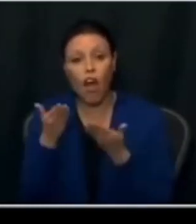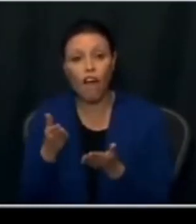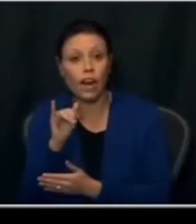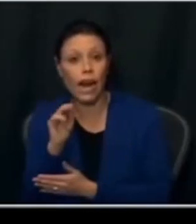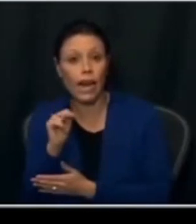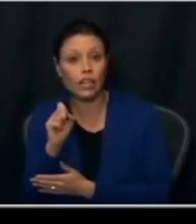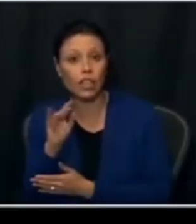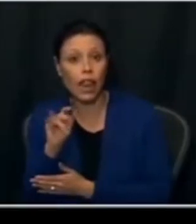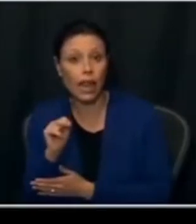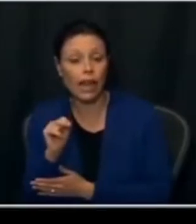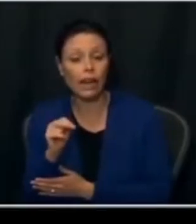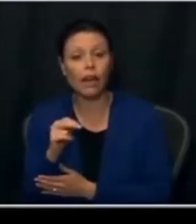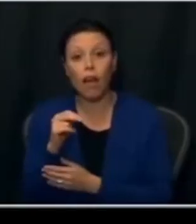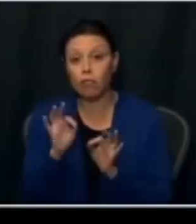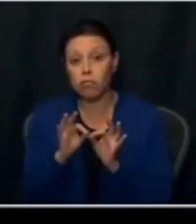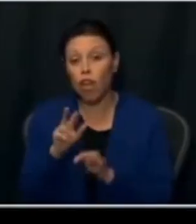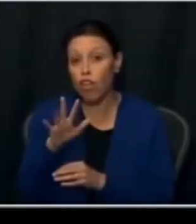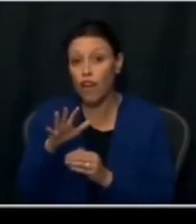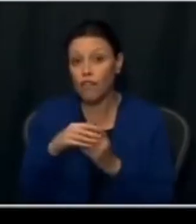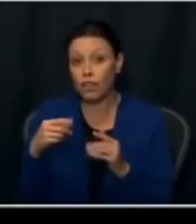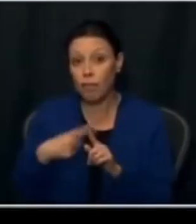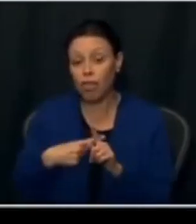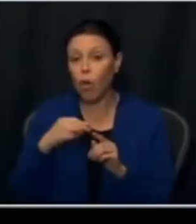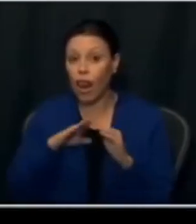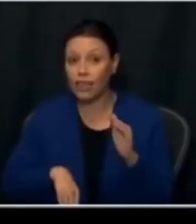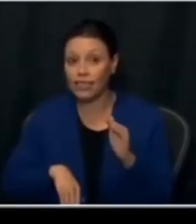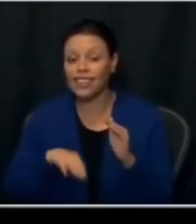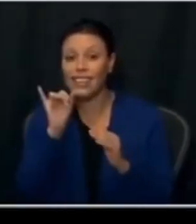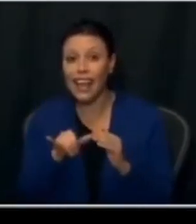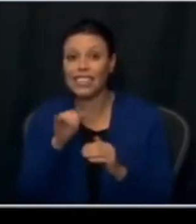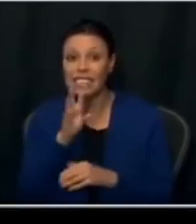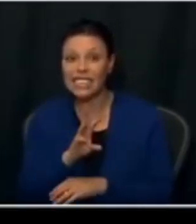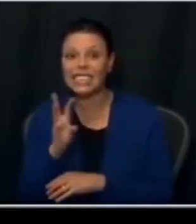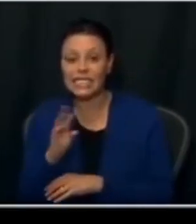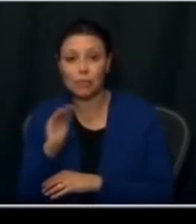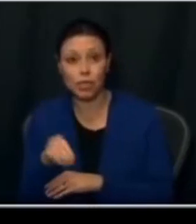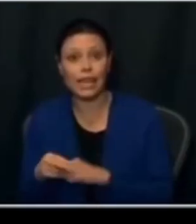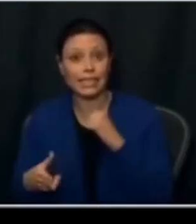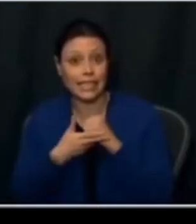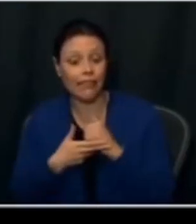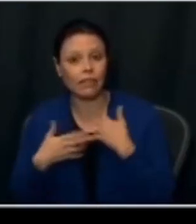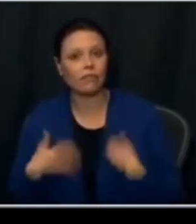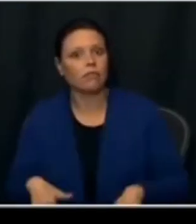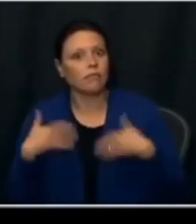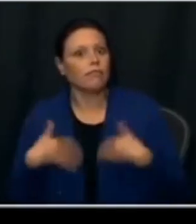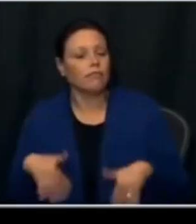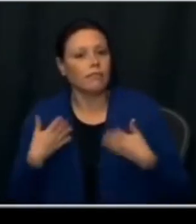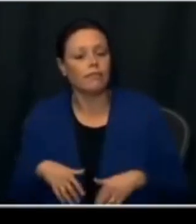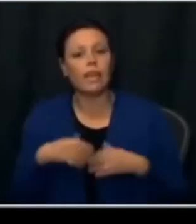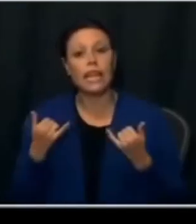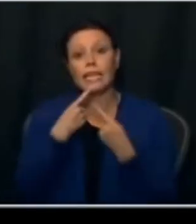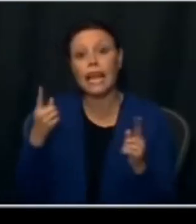just $35 a month or less, and that is a massive 66% savings. Today's announcement is about Part